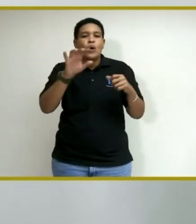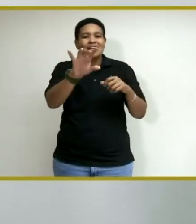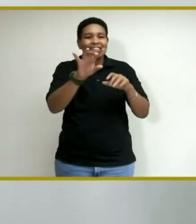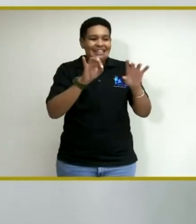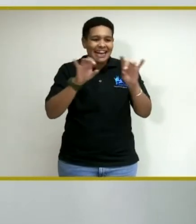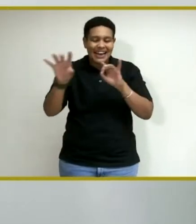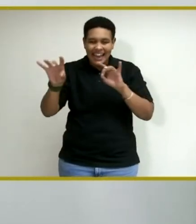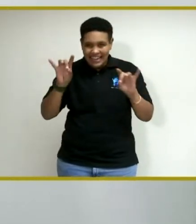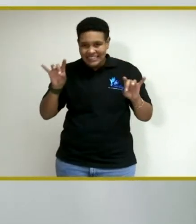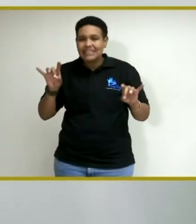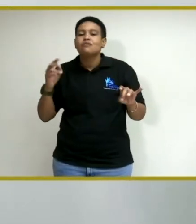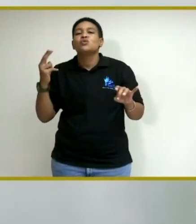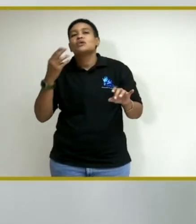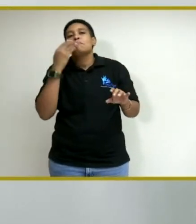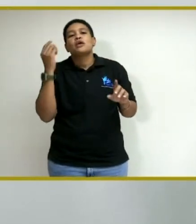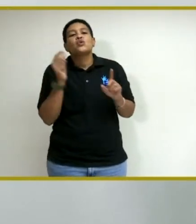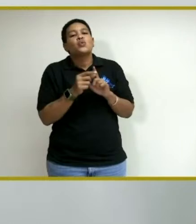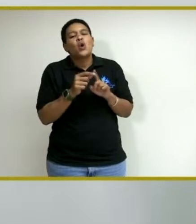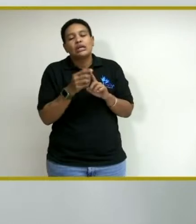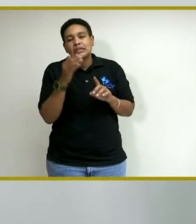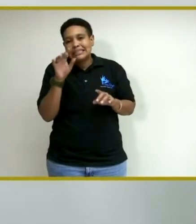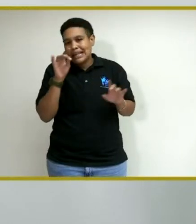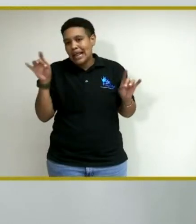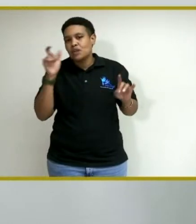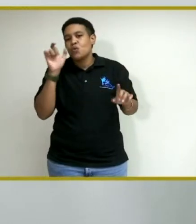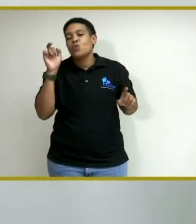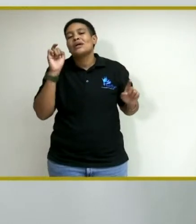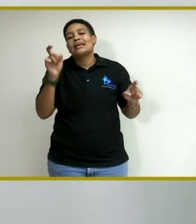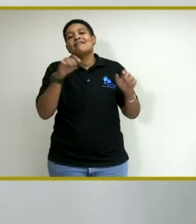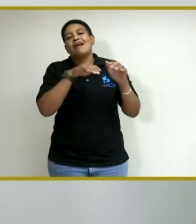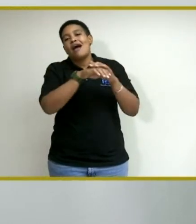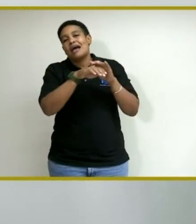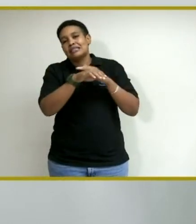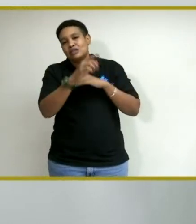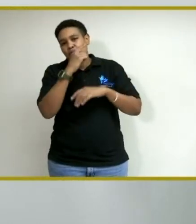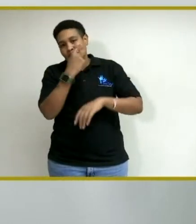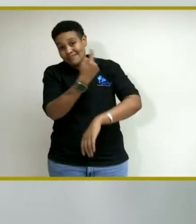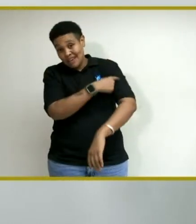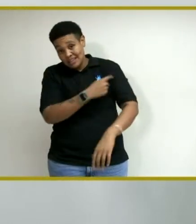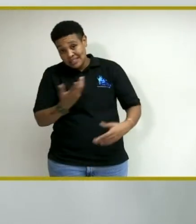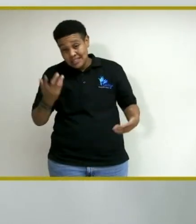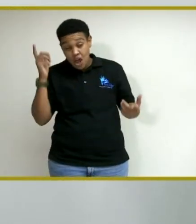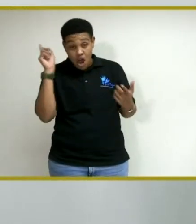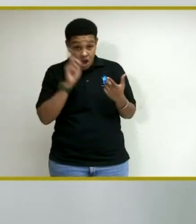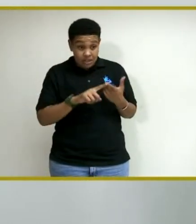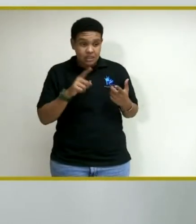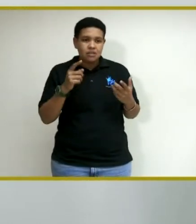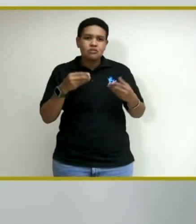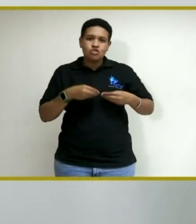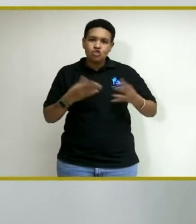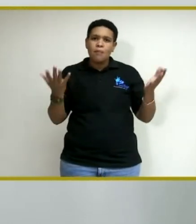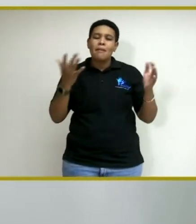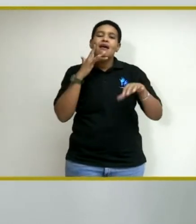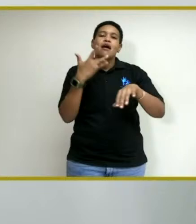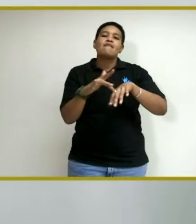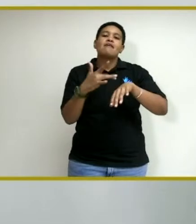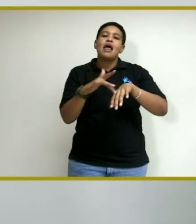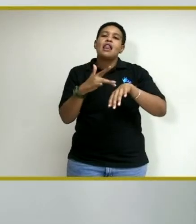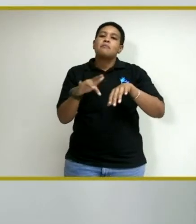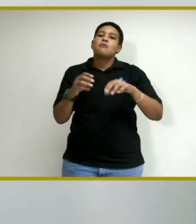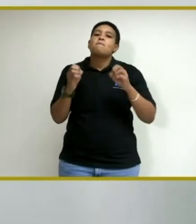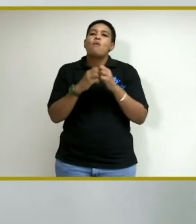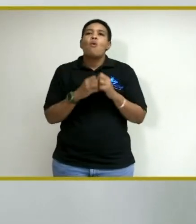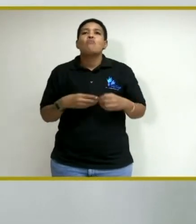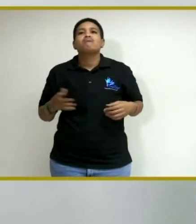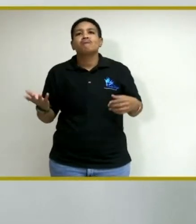use a better term, in who we give access to until supply frees up a little